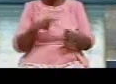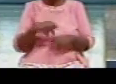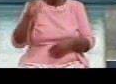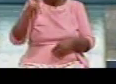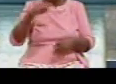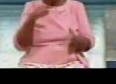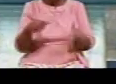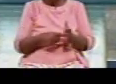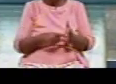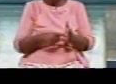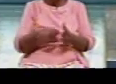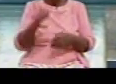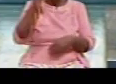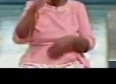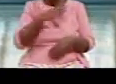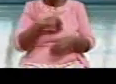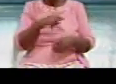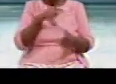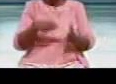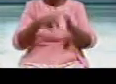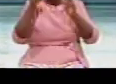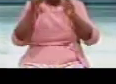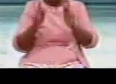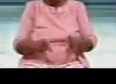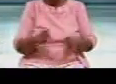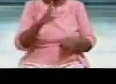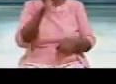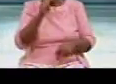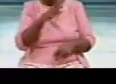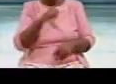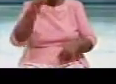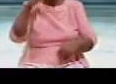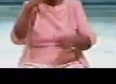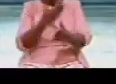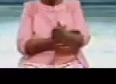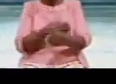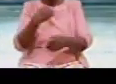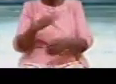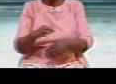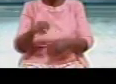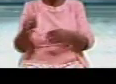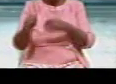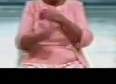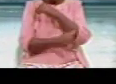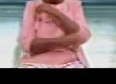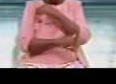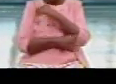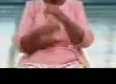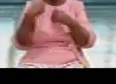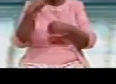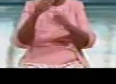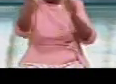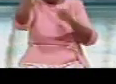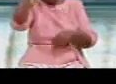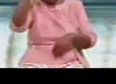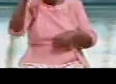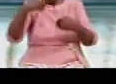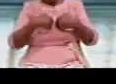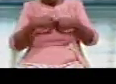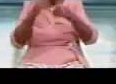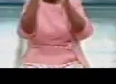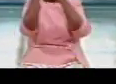not this person being a daughter of Abraham, whom Satan has